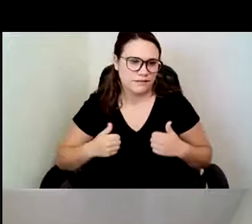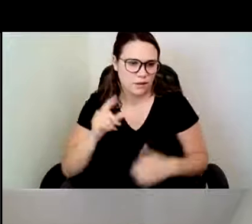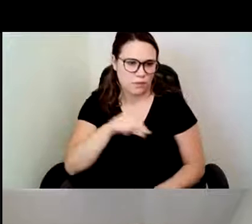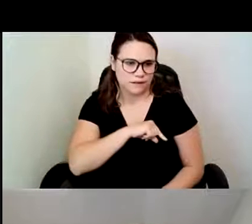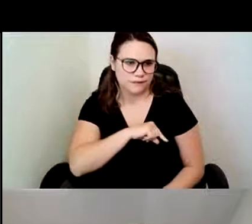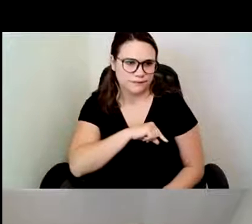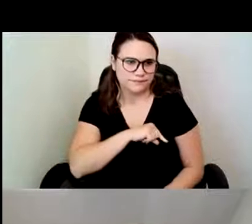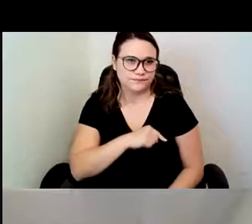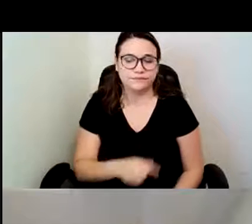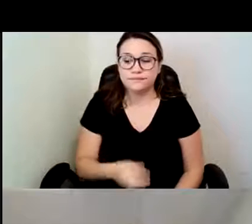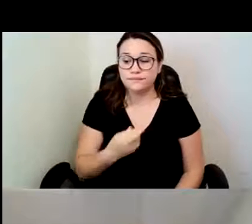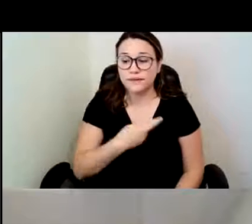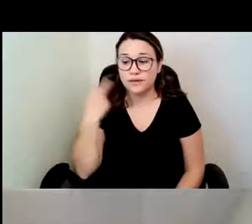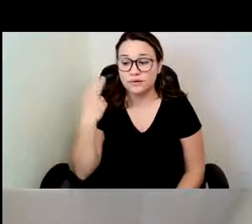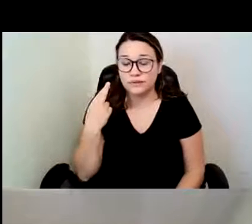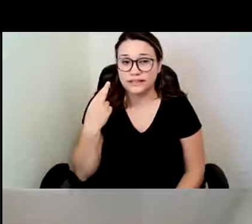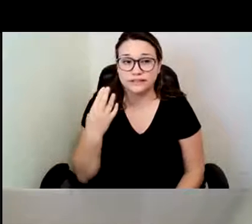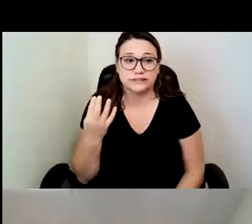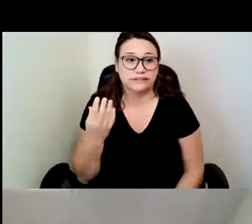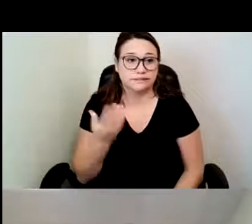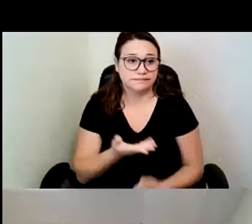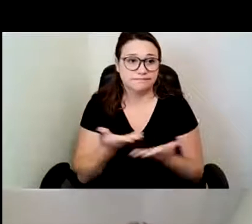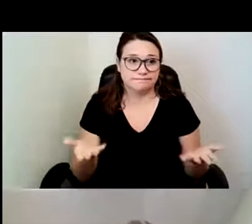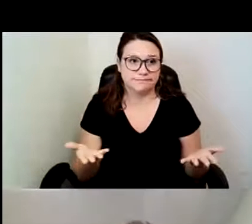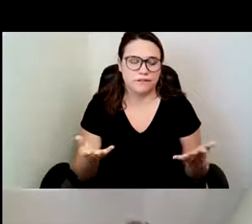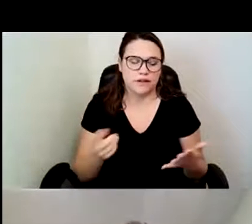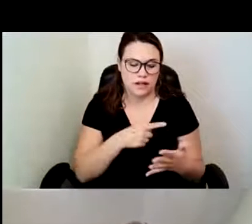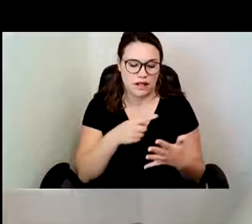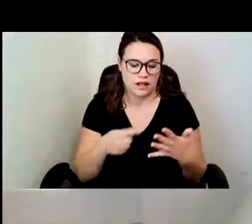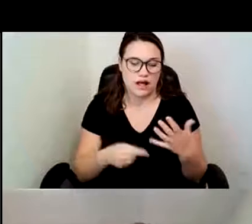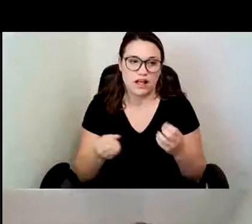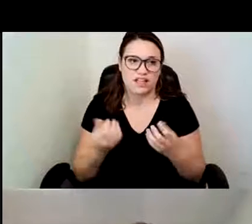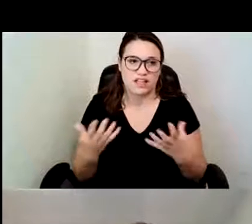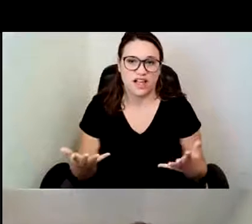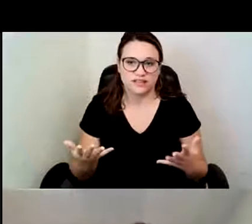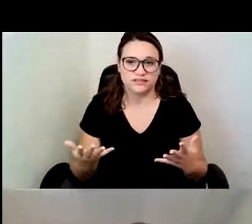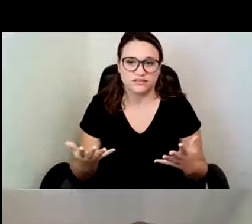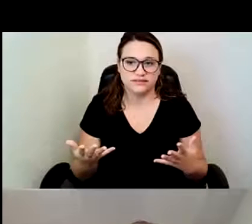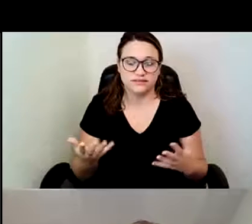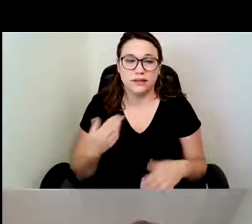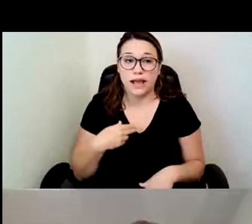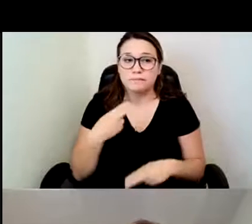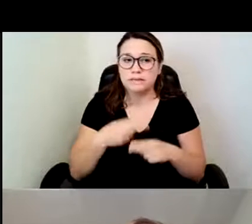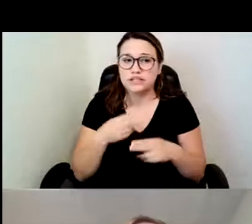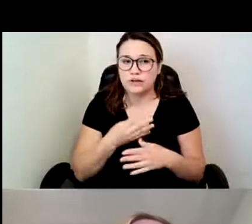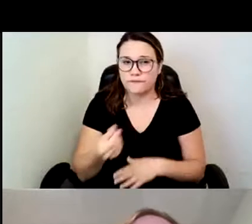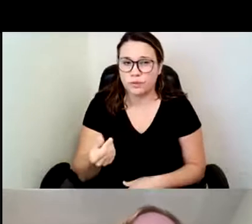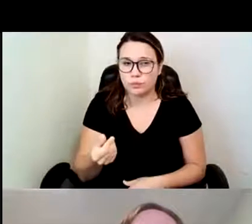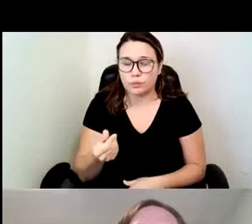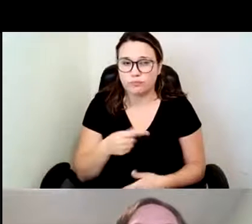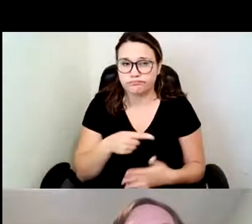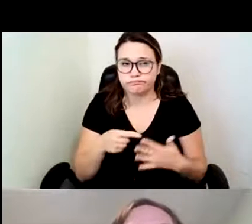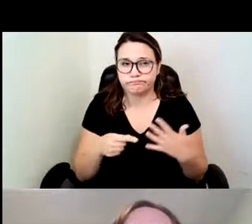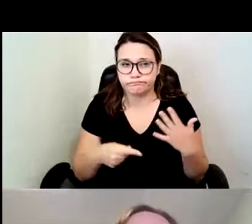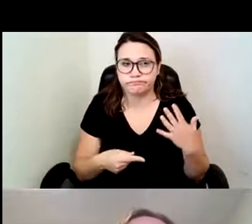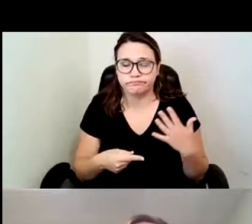So risk factors, there's a lot of them. I already mentioned some of